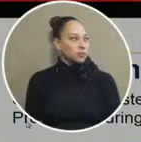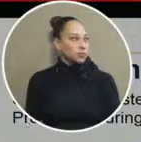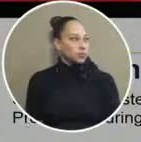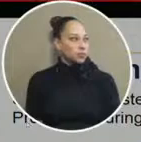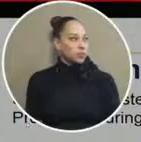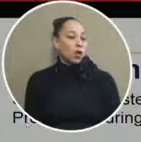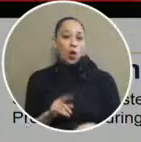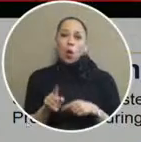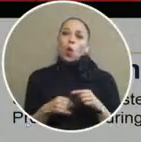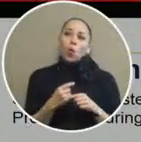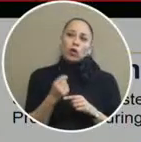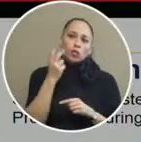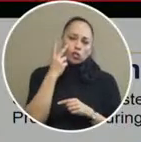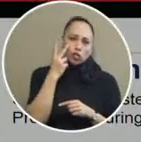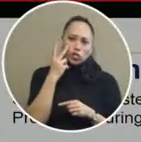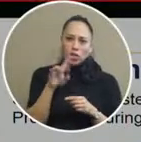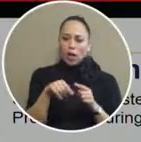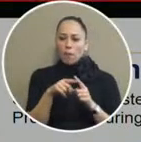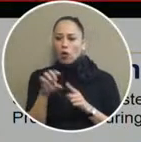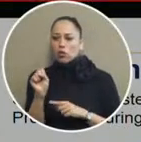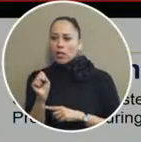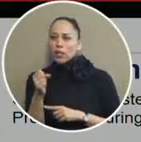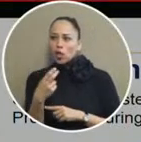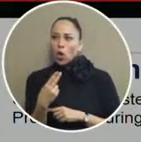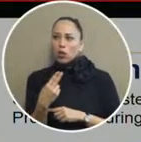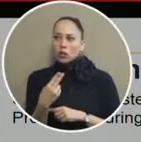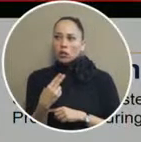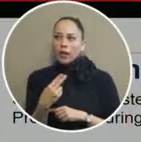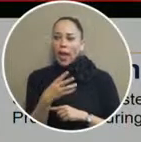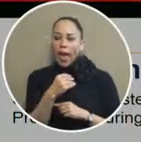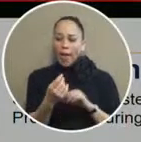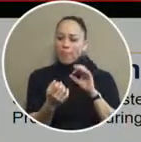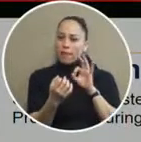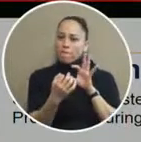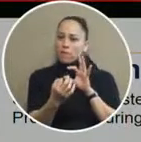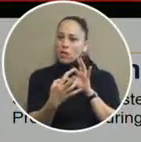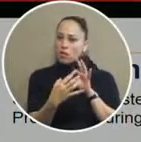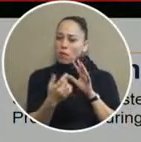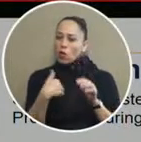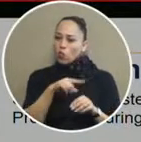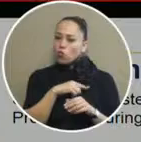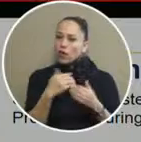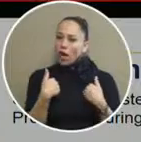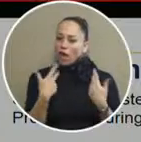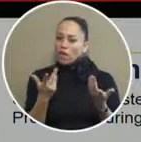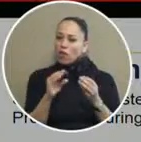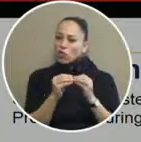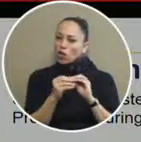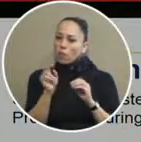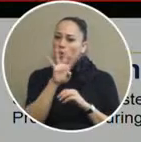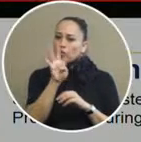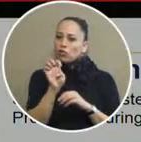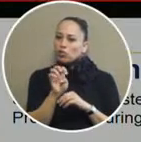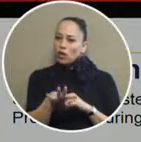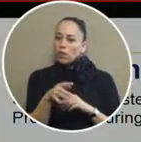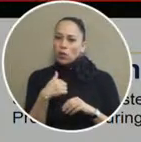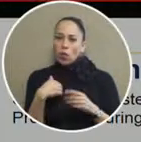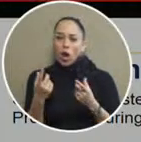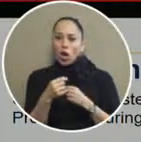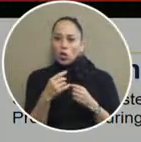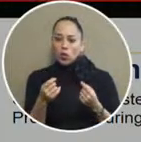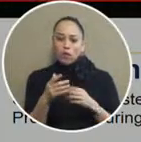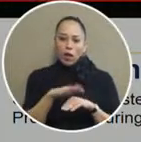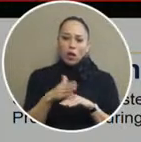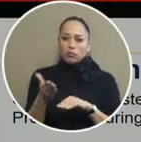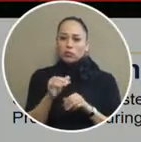Now, when you take a look at just the stakeholder outreach and the feedback that we've gotten in a number of surveys that we've done from the